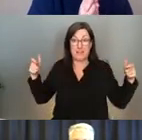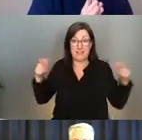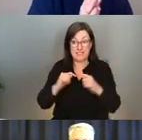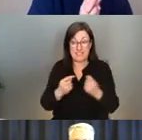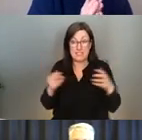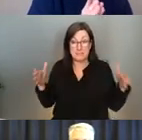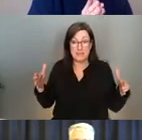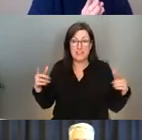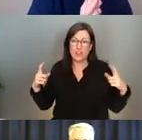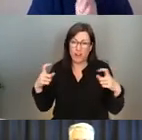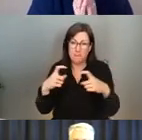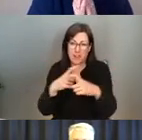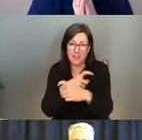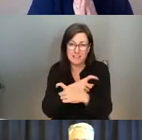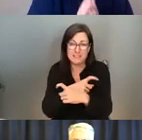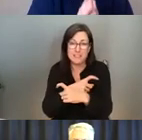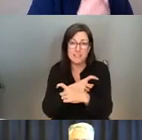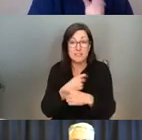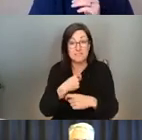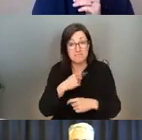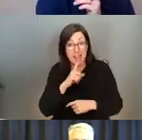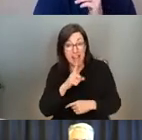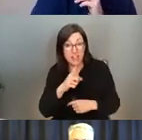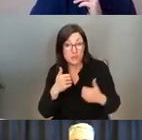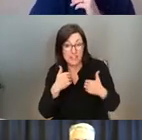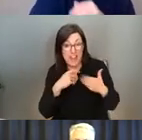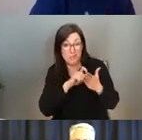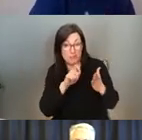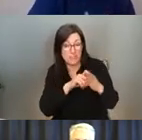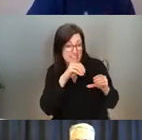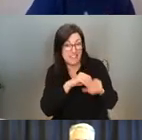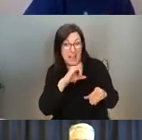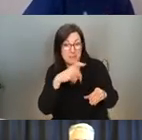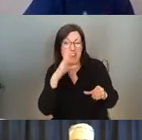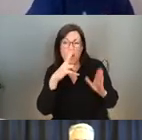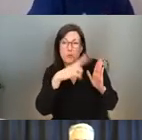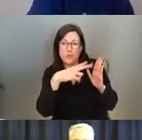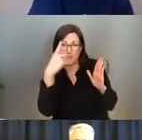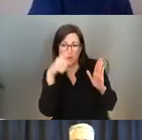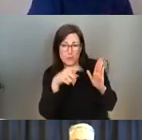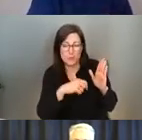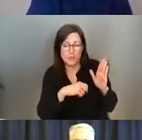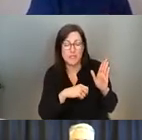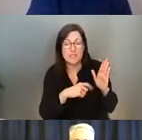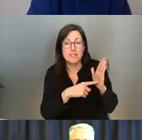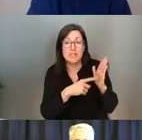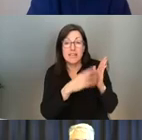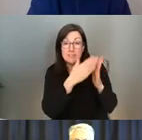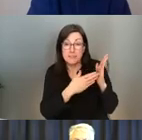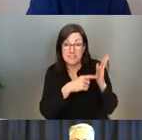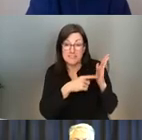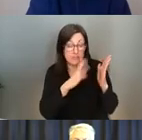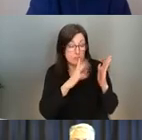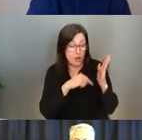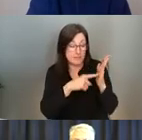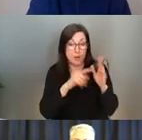they're very complex, I actually have written in the IEP, and I'm going to read this to you. It's a piece that talks